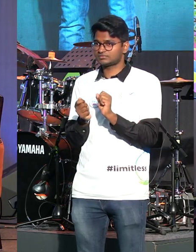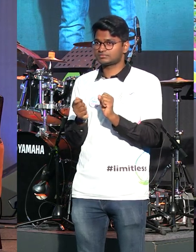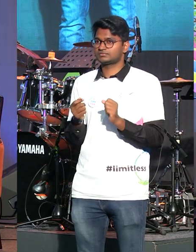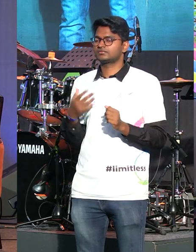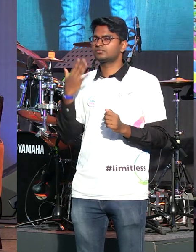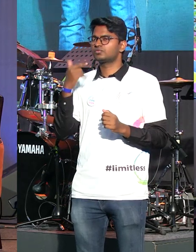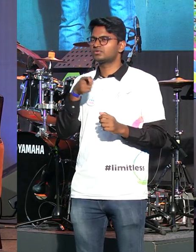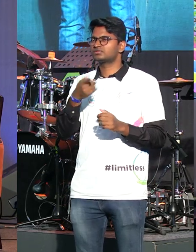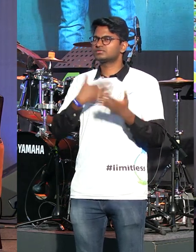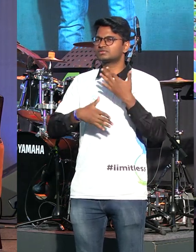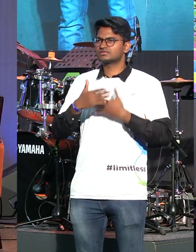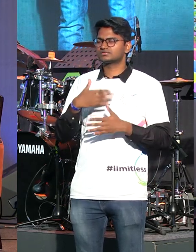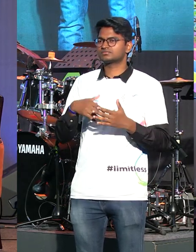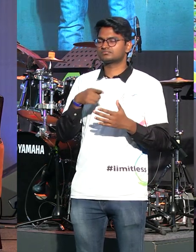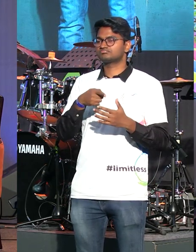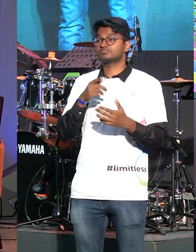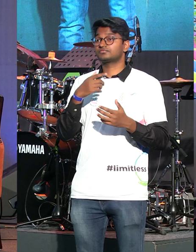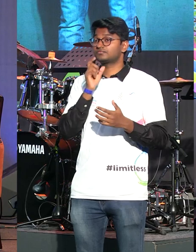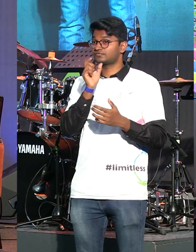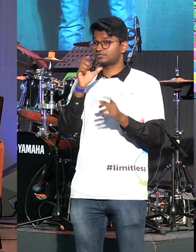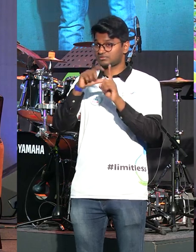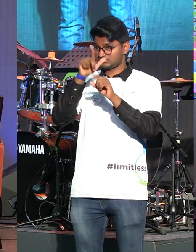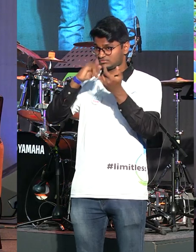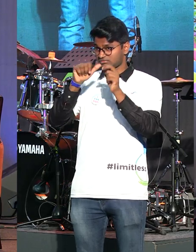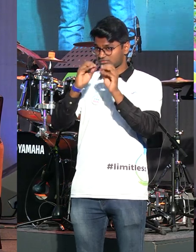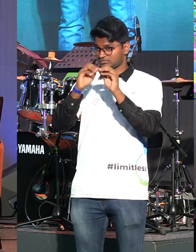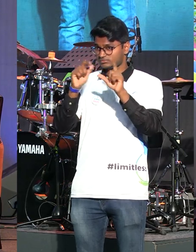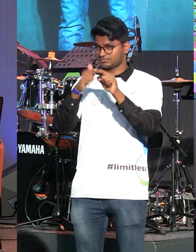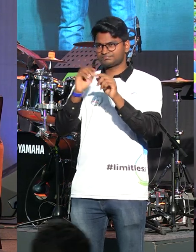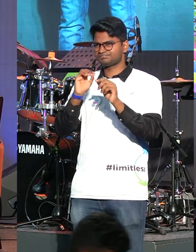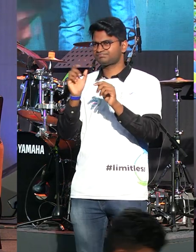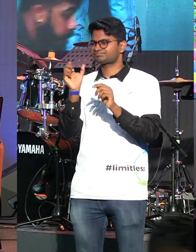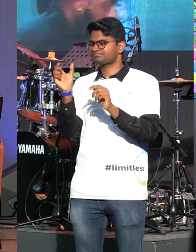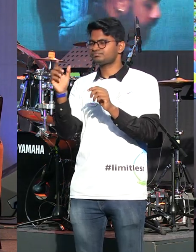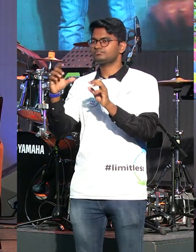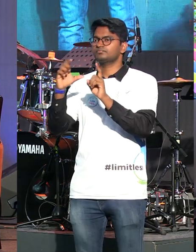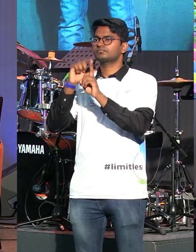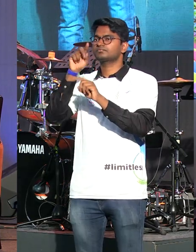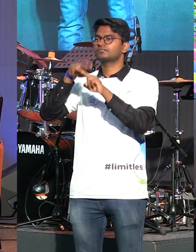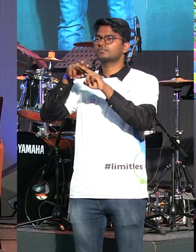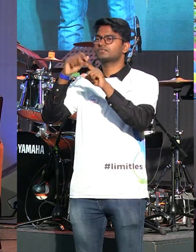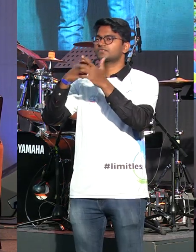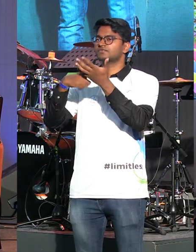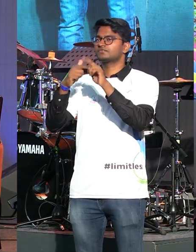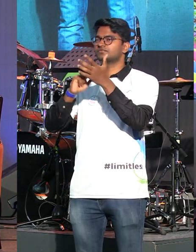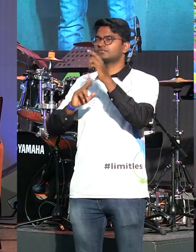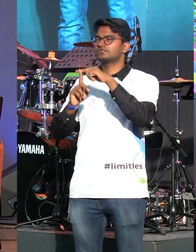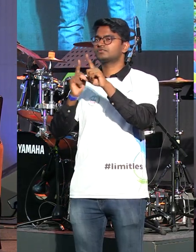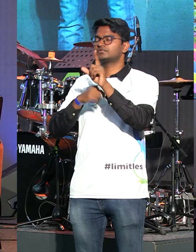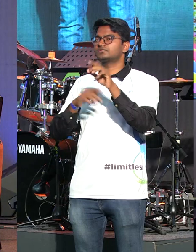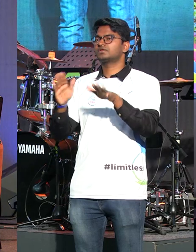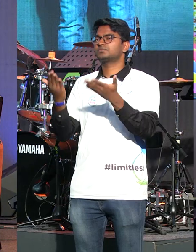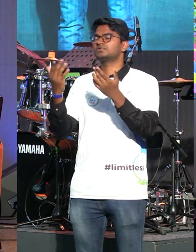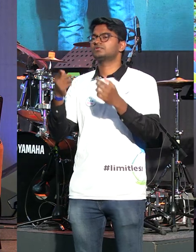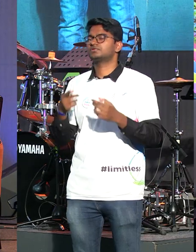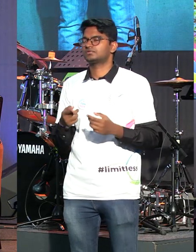Why do we call it differently abled? Why do we say special child? These are not just words. Exactly. You can use it just as words and it can become a